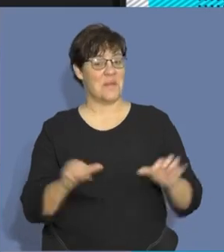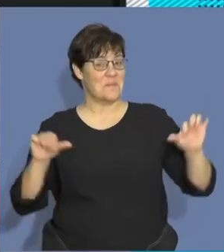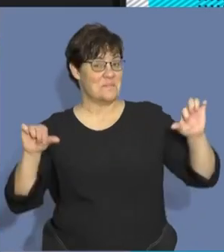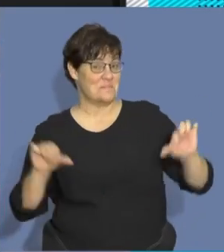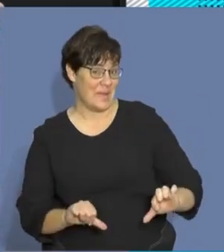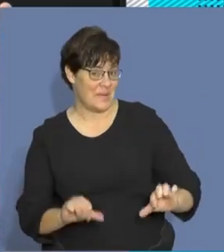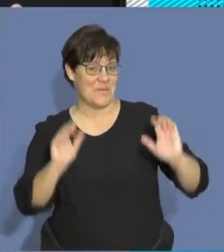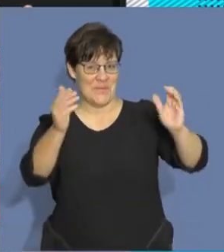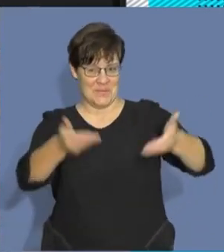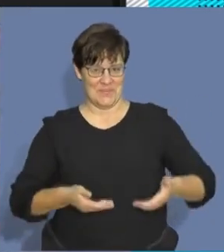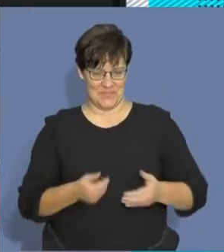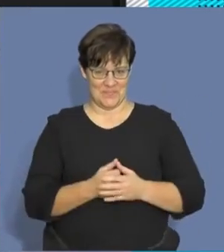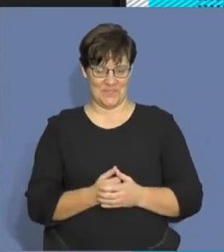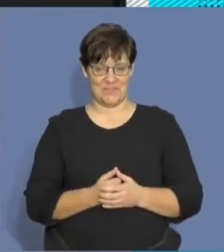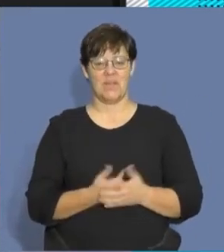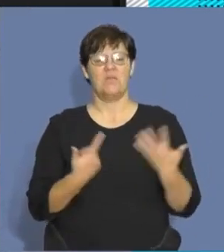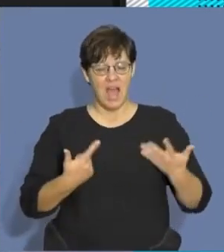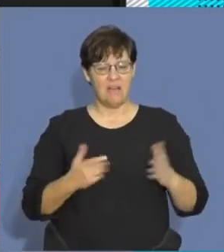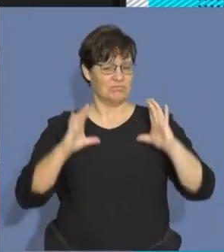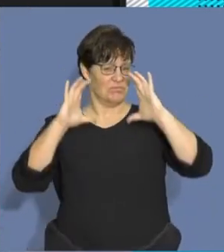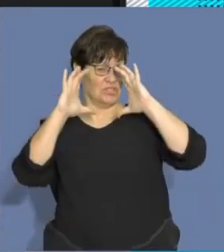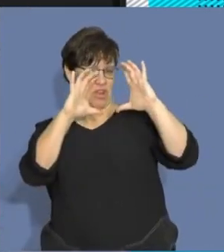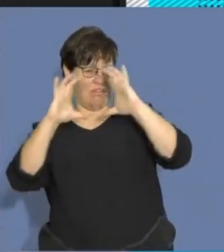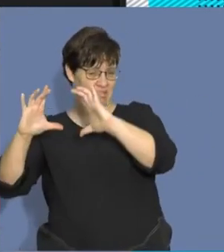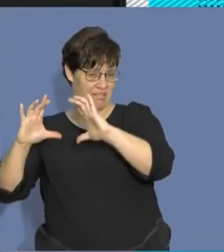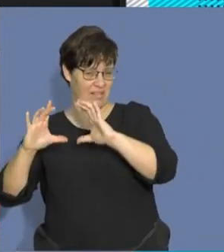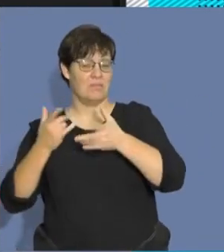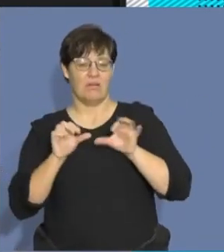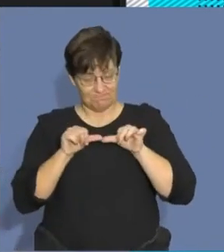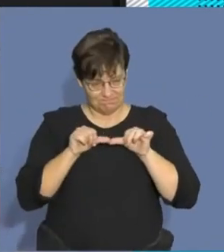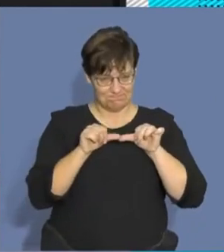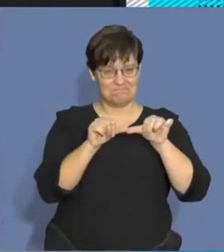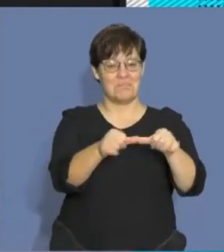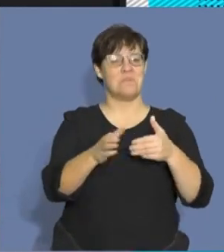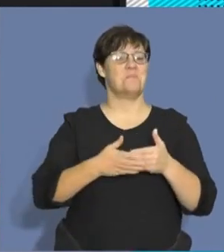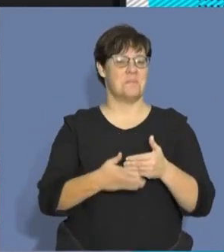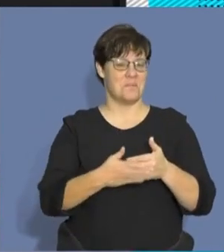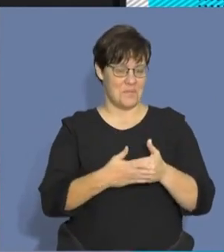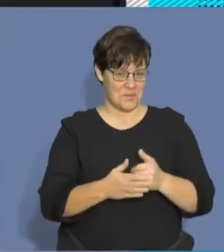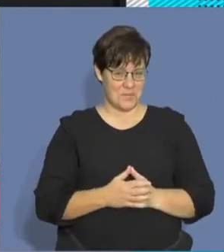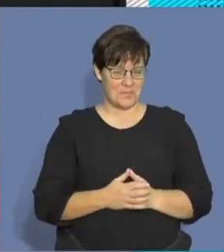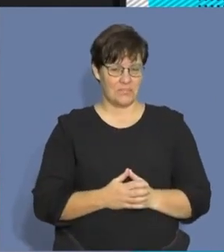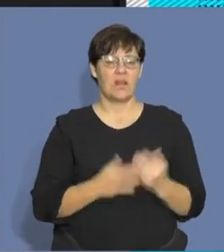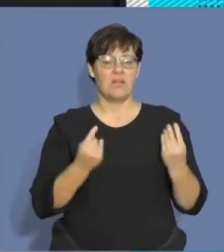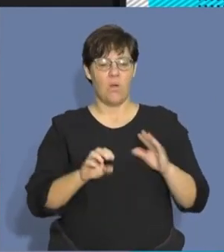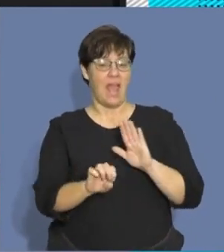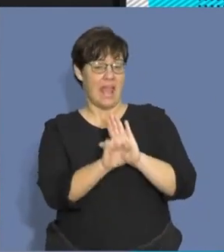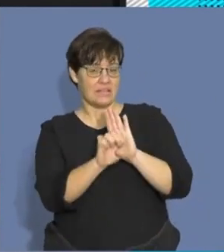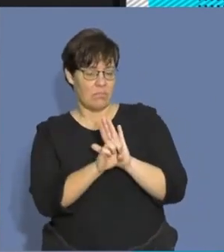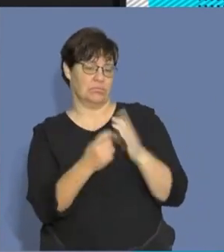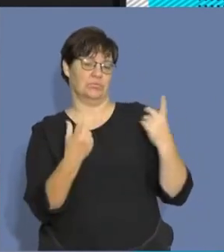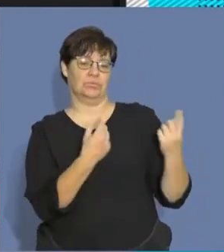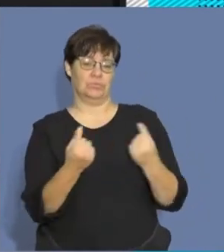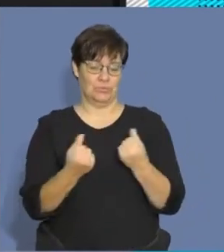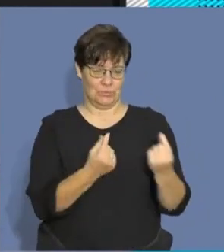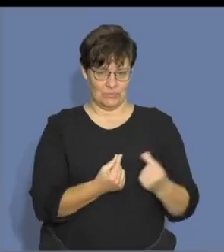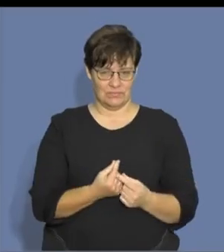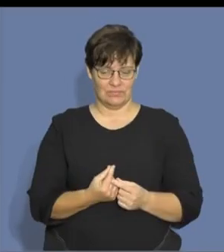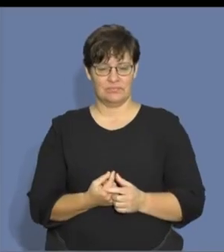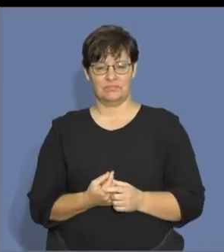Welcome back. We spoke about circles. We're going to continue talking about circles, and we're going to be doing some examples. So let's turn to the